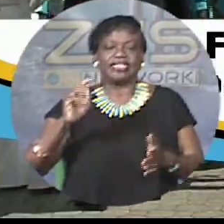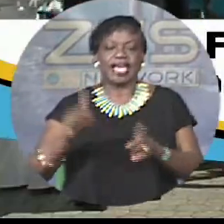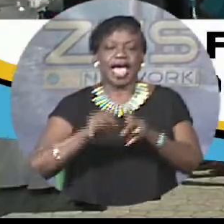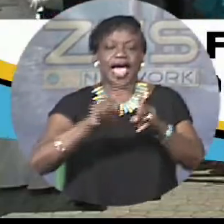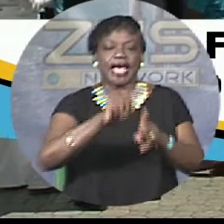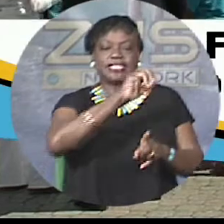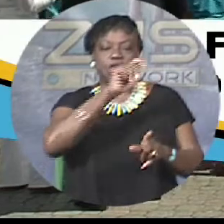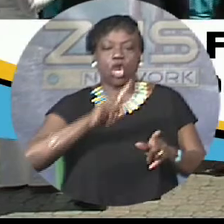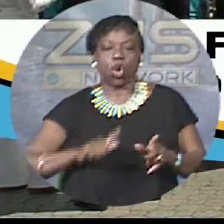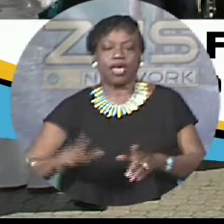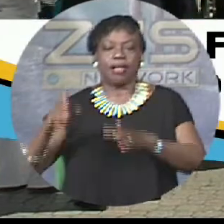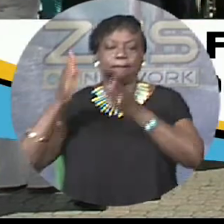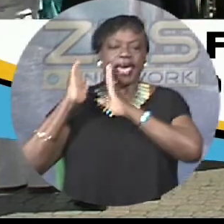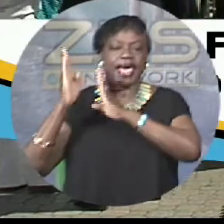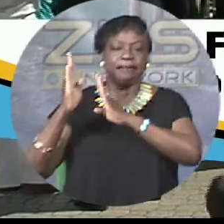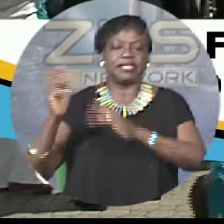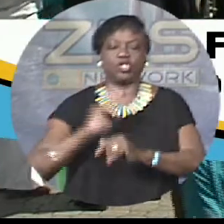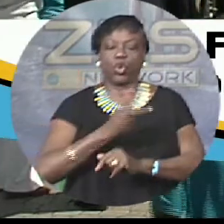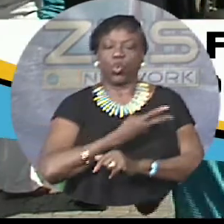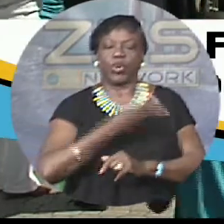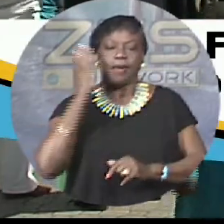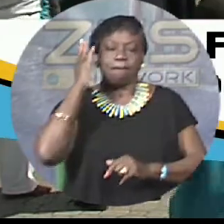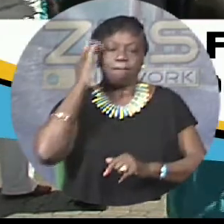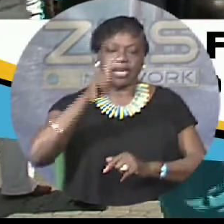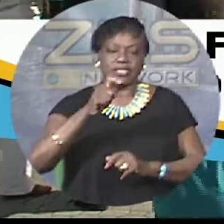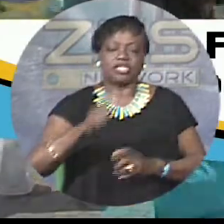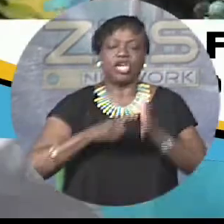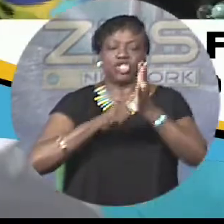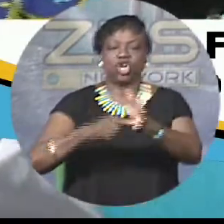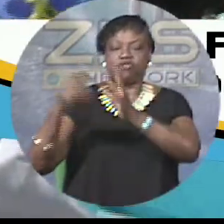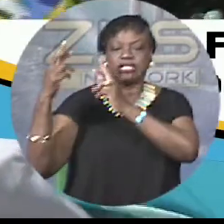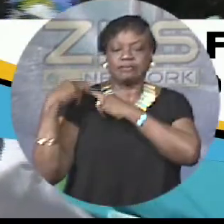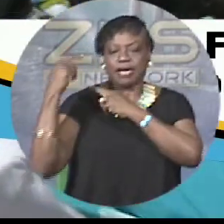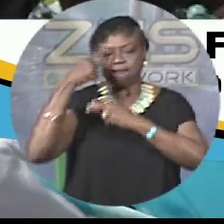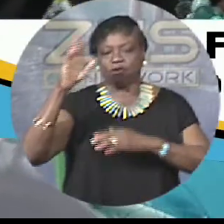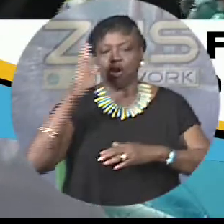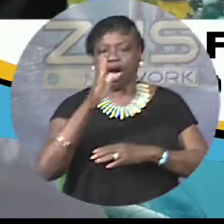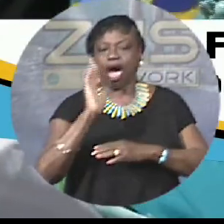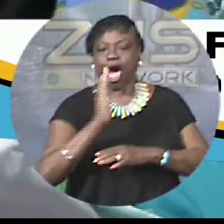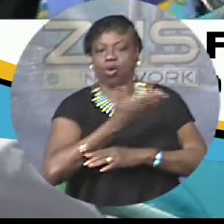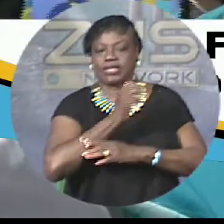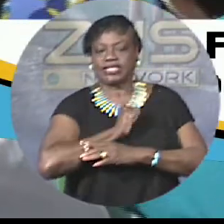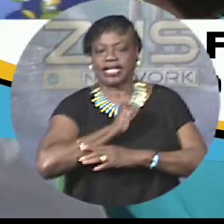Bahamians, we are to show respect for ourselves and our country.